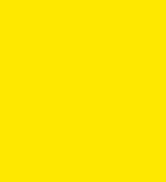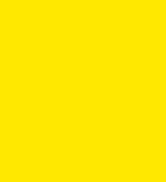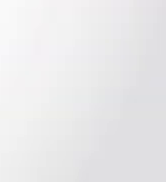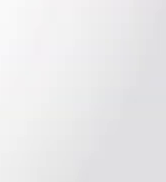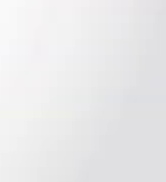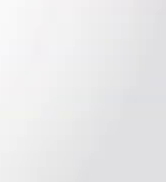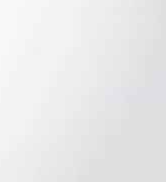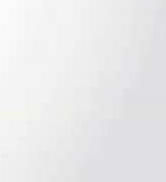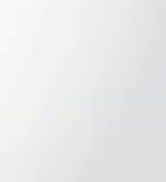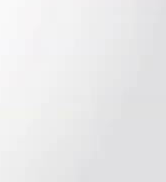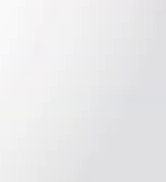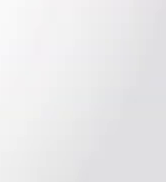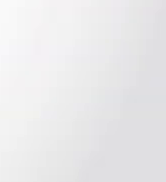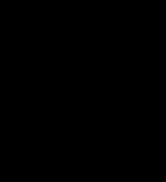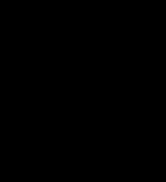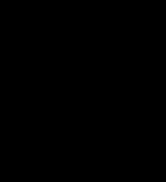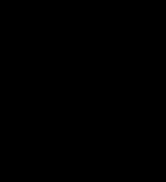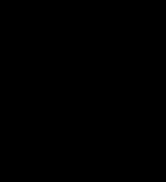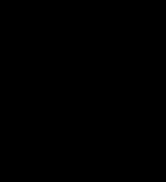2022. Didik TV KPM.